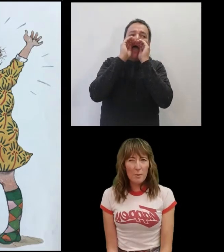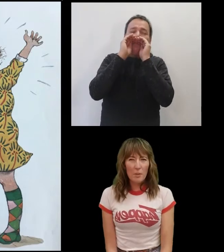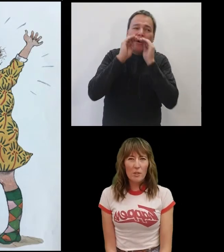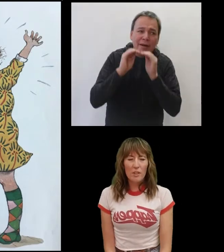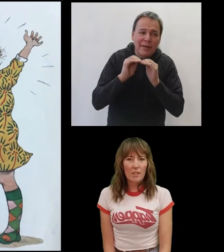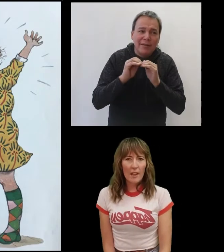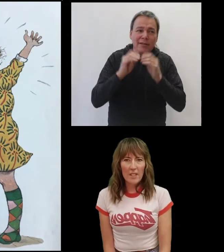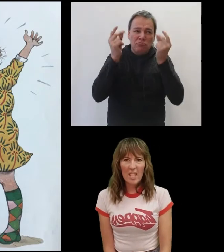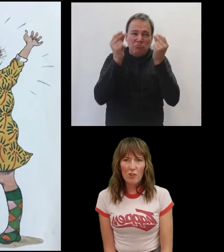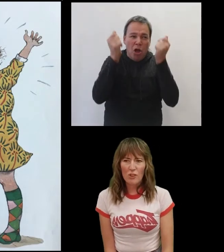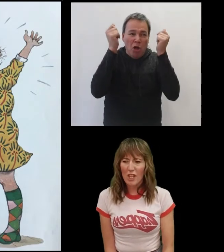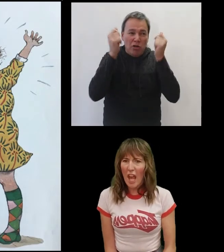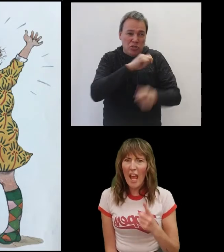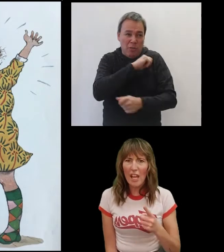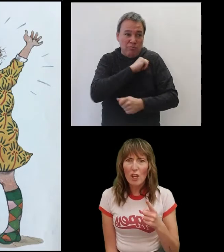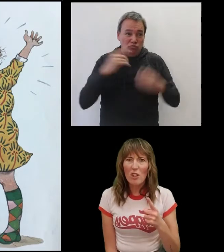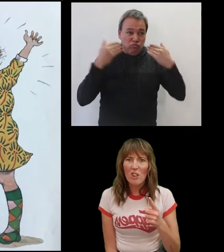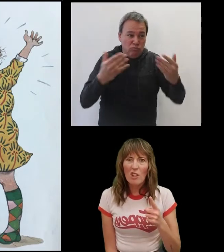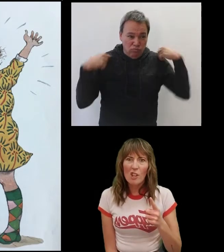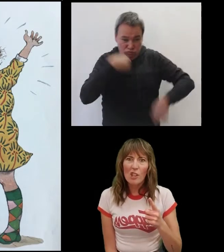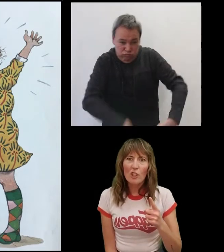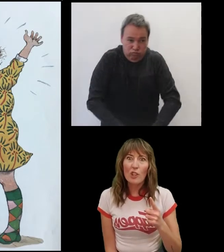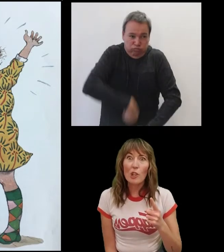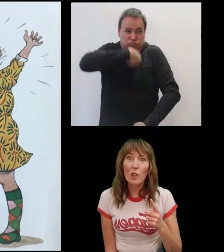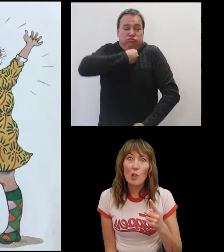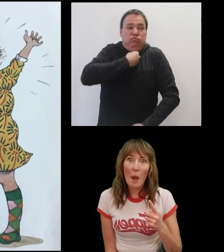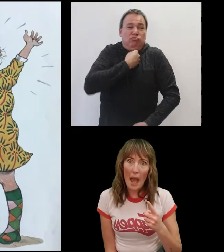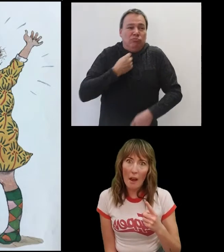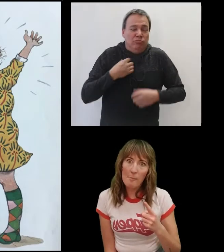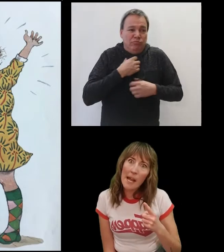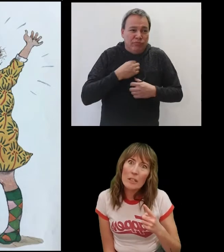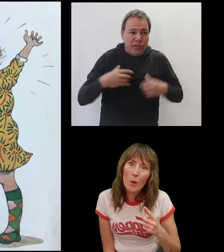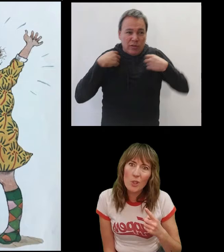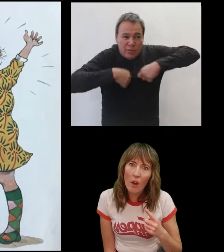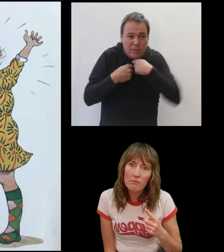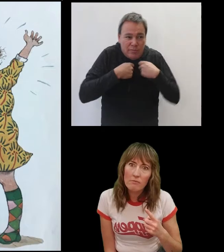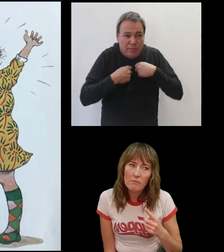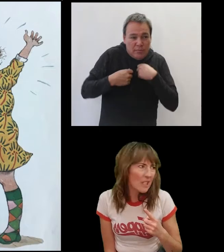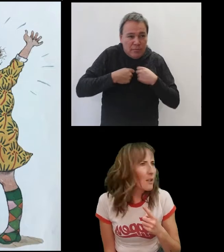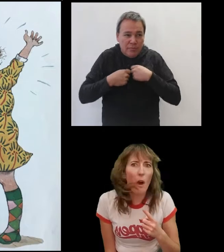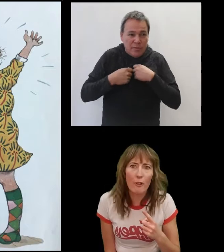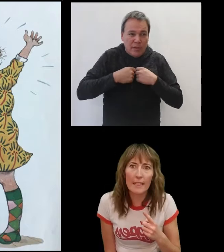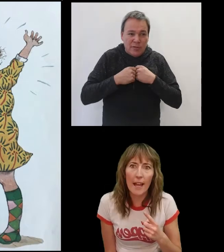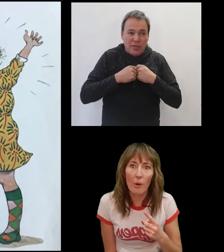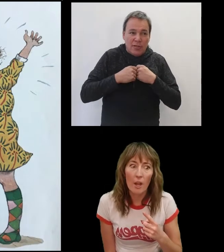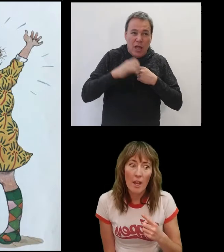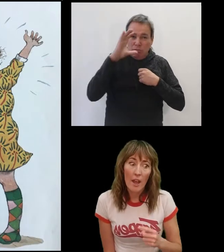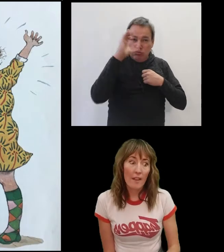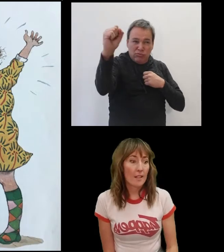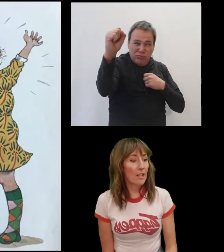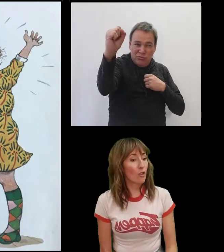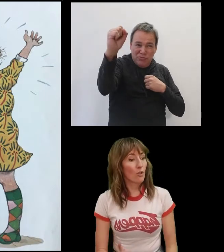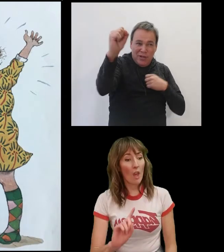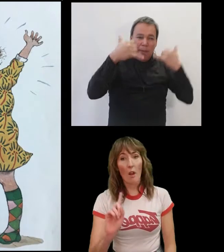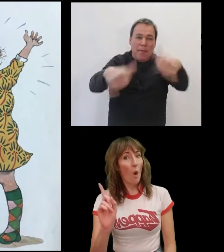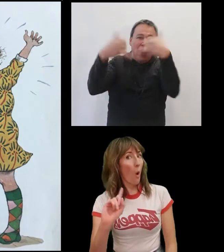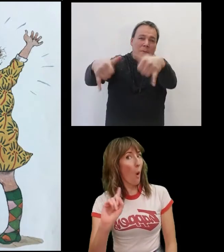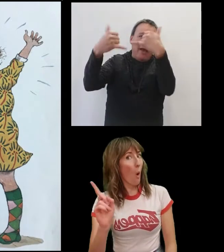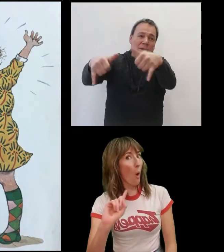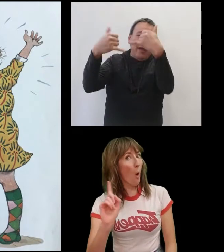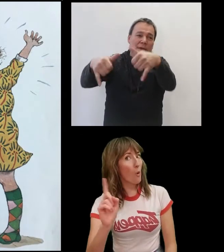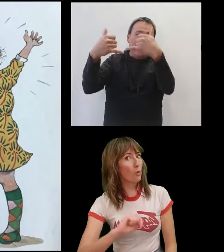Then the principal looked at the teacher and said, "Hey, you have my clothes on. Take them off right now." And the teacher